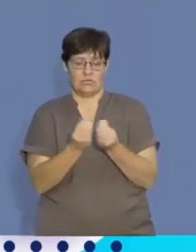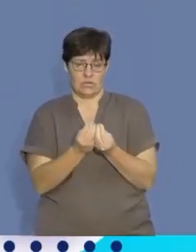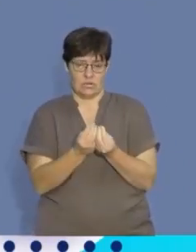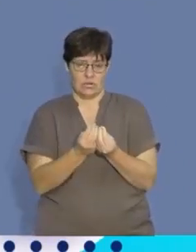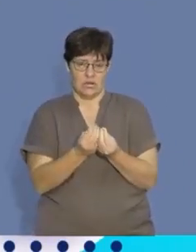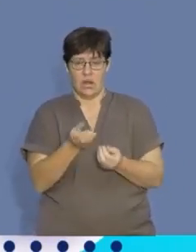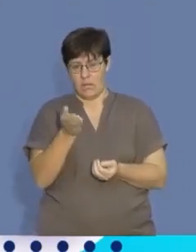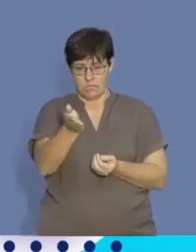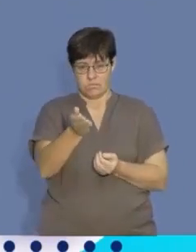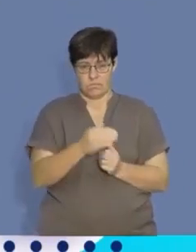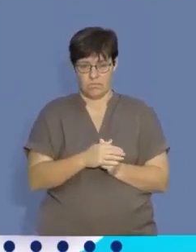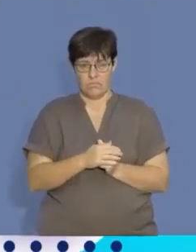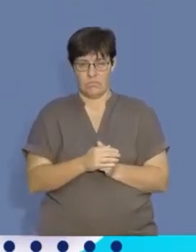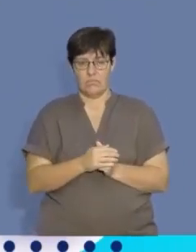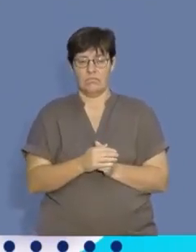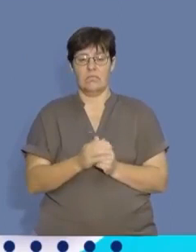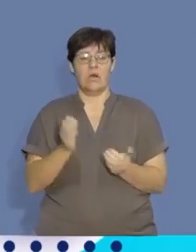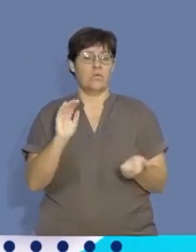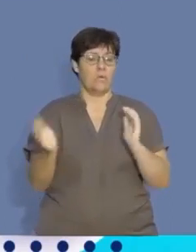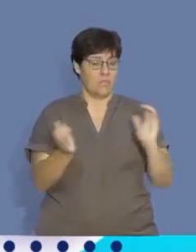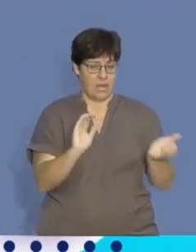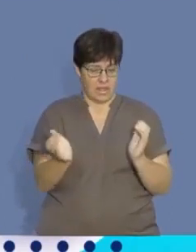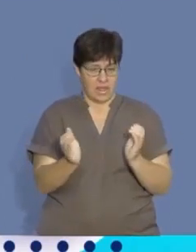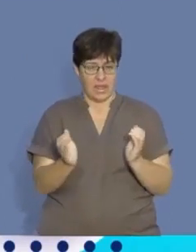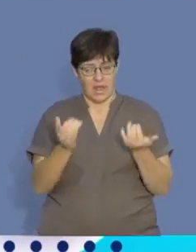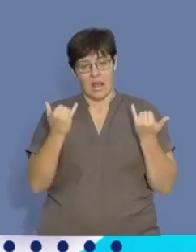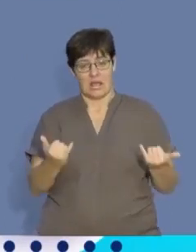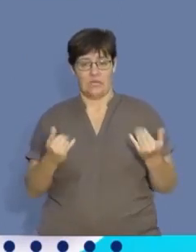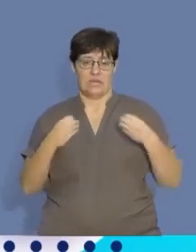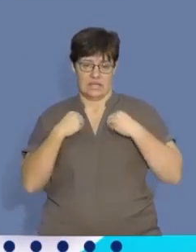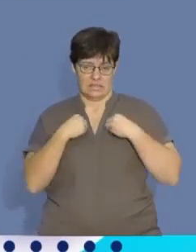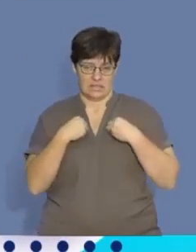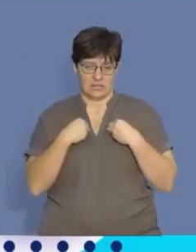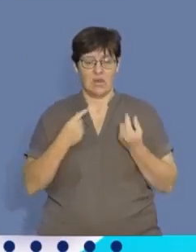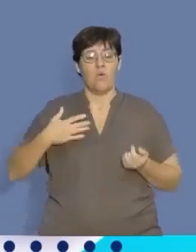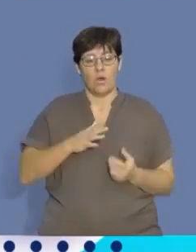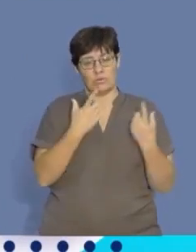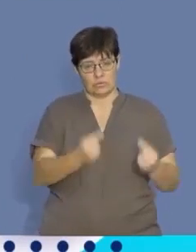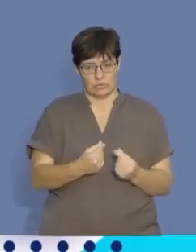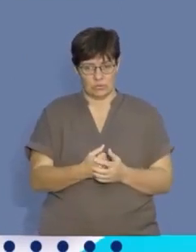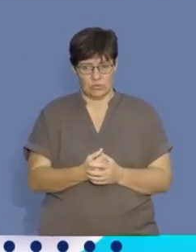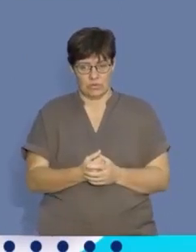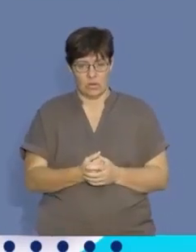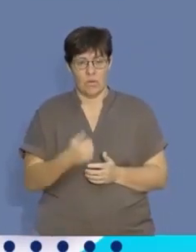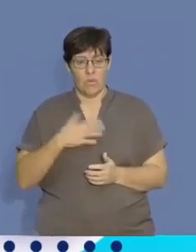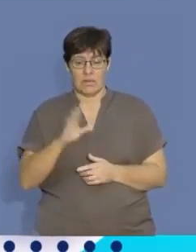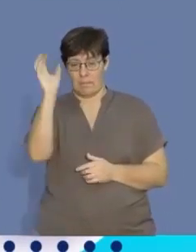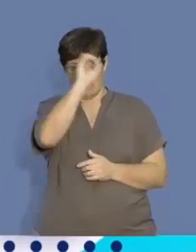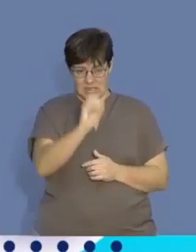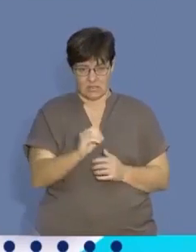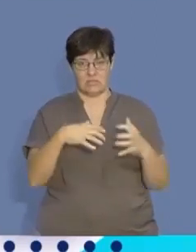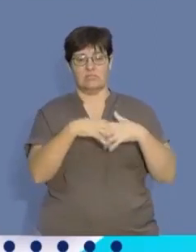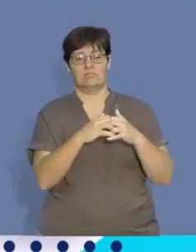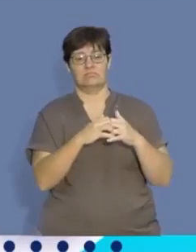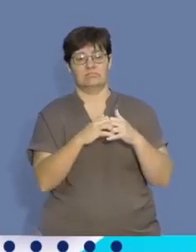of stock that is on hand compared to current assets. So that's what I want to do. I want to work out